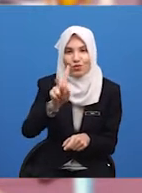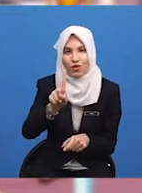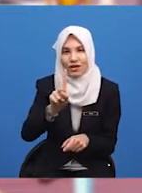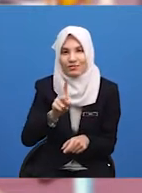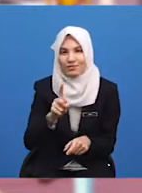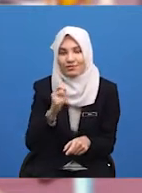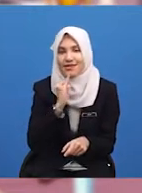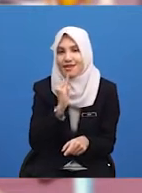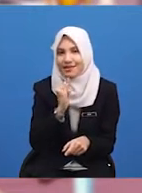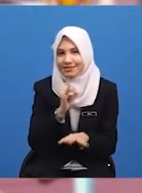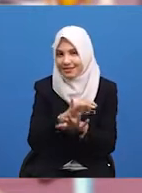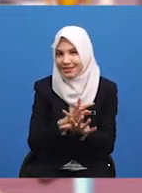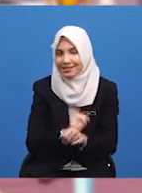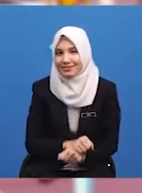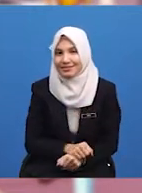isn't it?